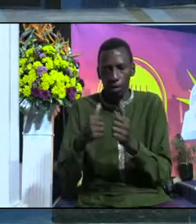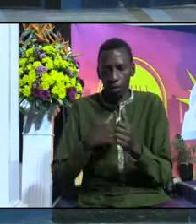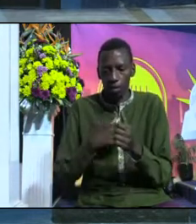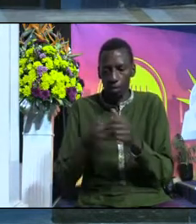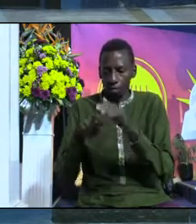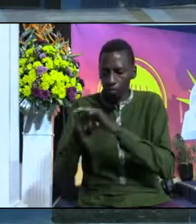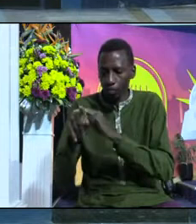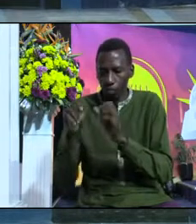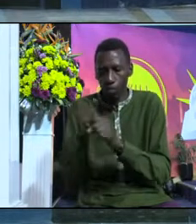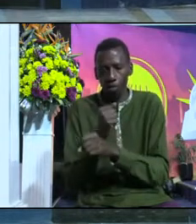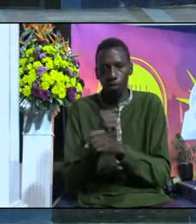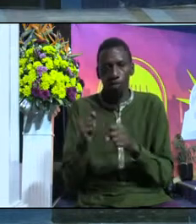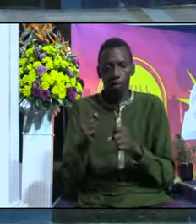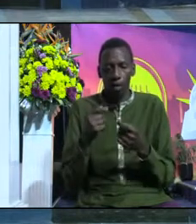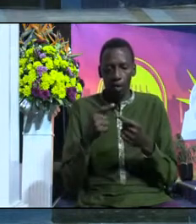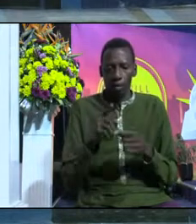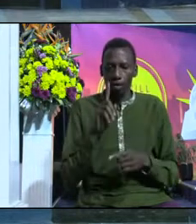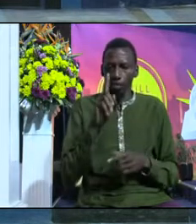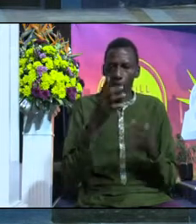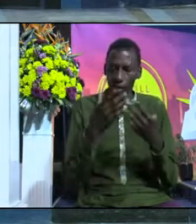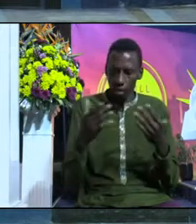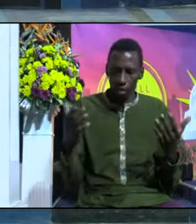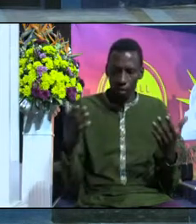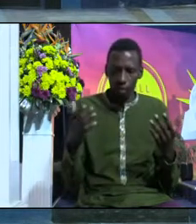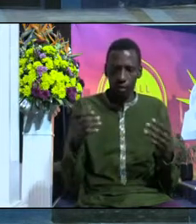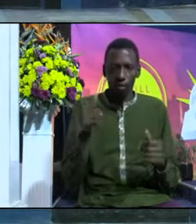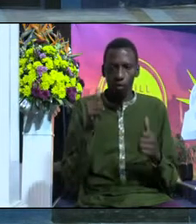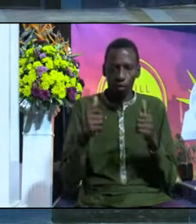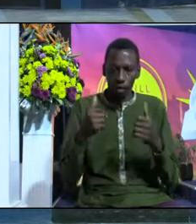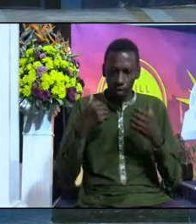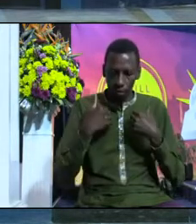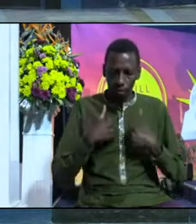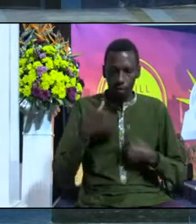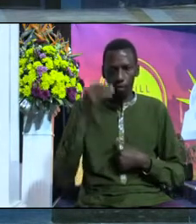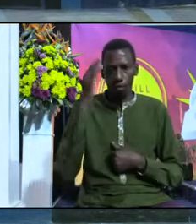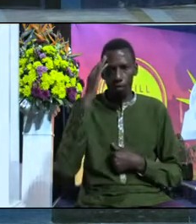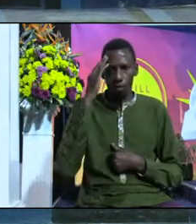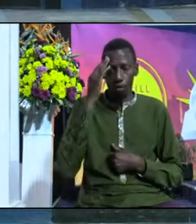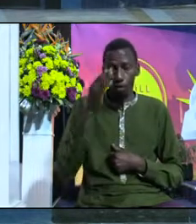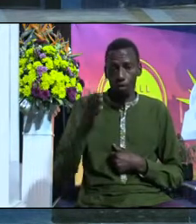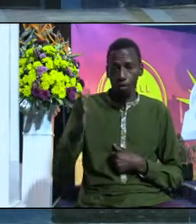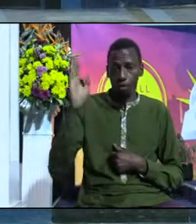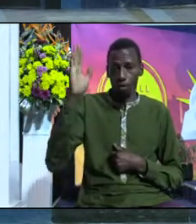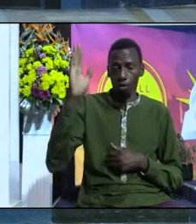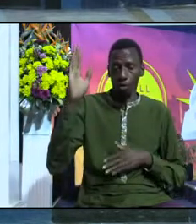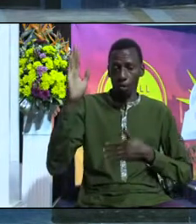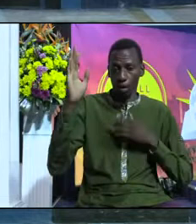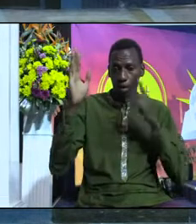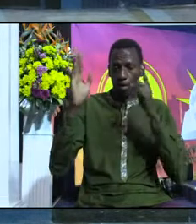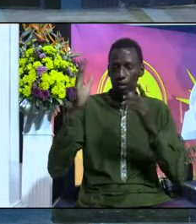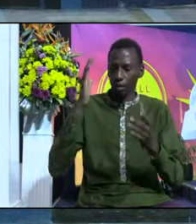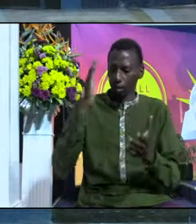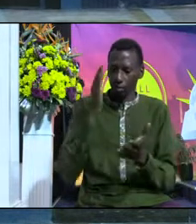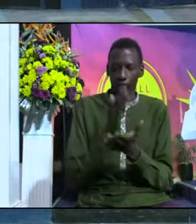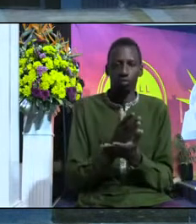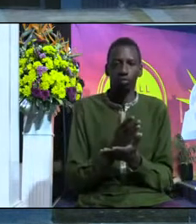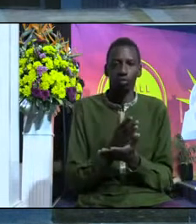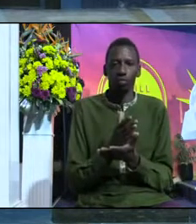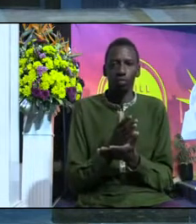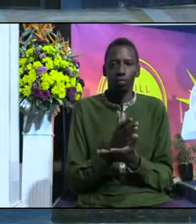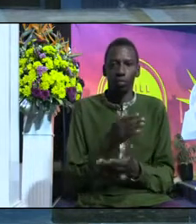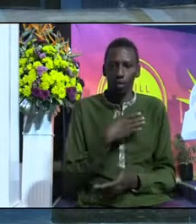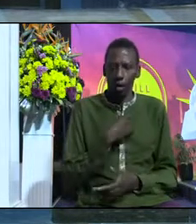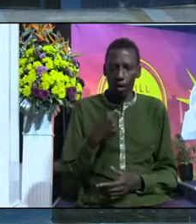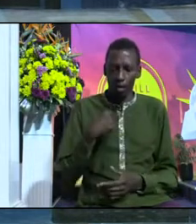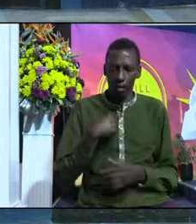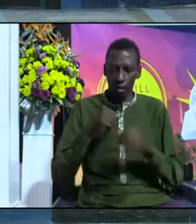not go. But this one thing that I do know, my God is real. And